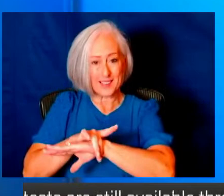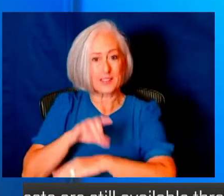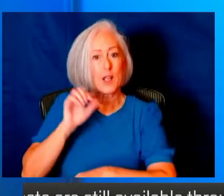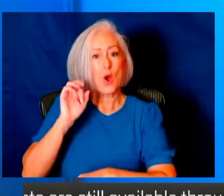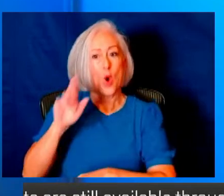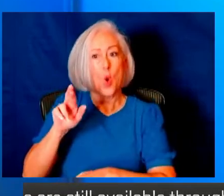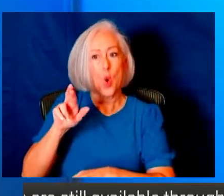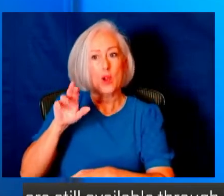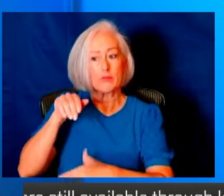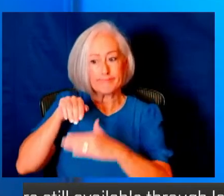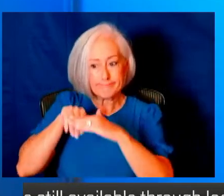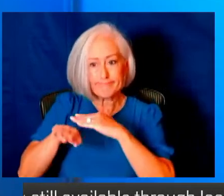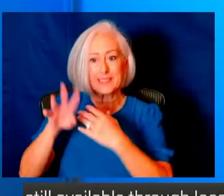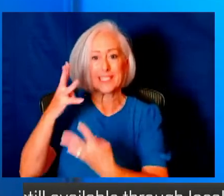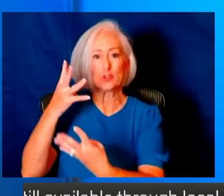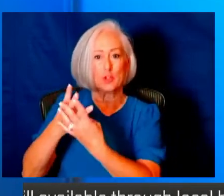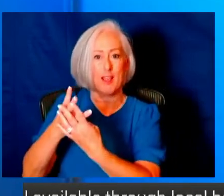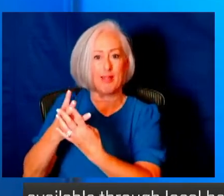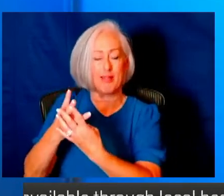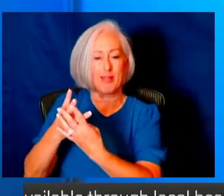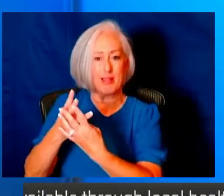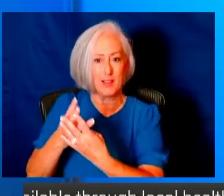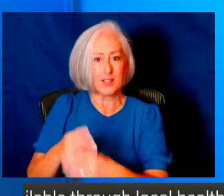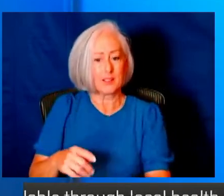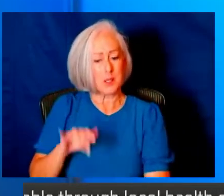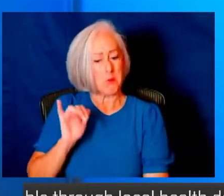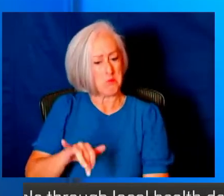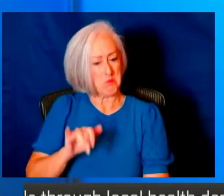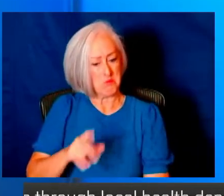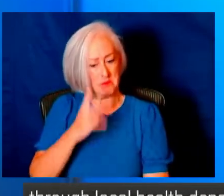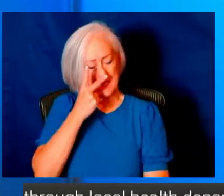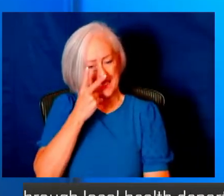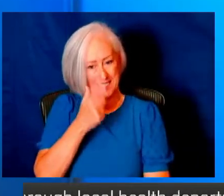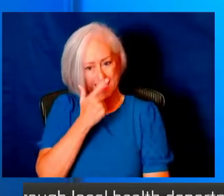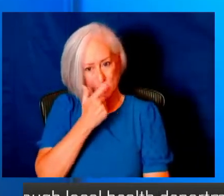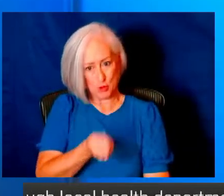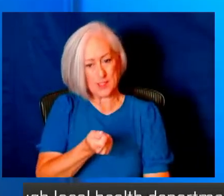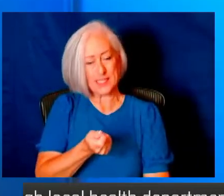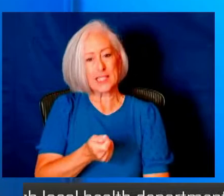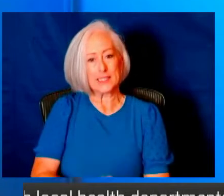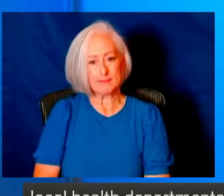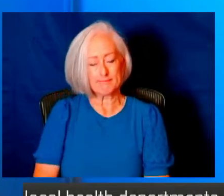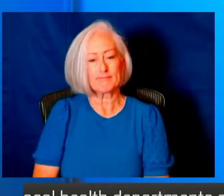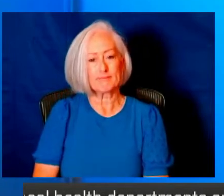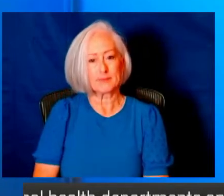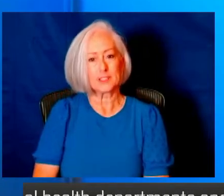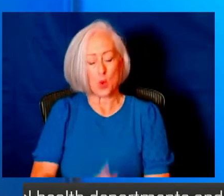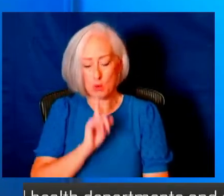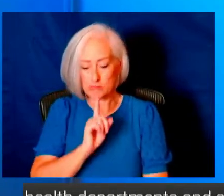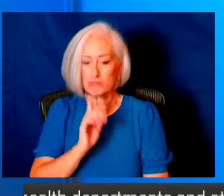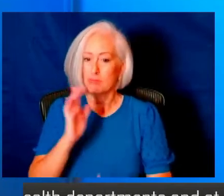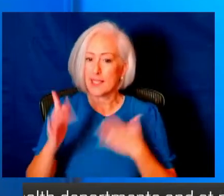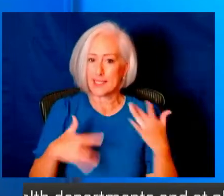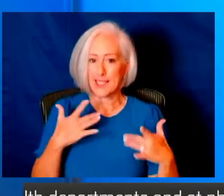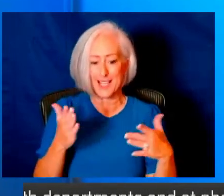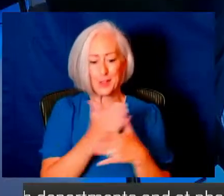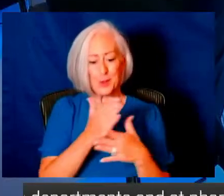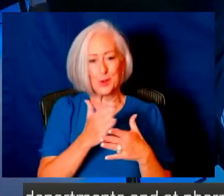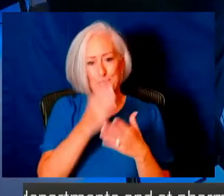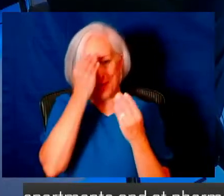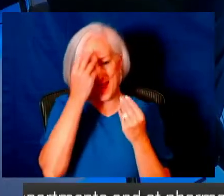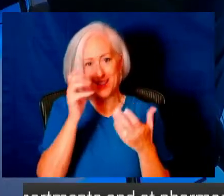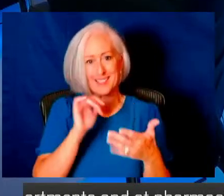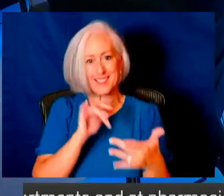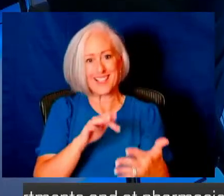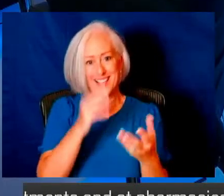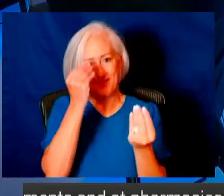jail. So we're finding some very interesting things, and we're getting excited to be able to share those data. Well, I think that we'll